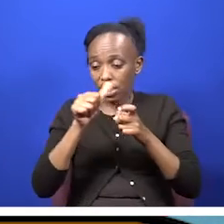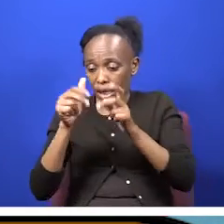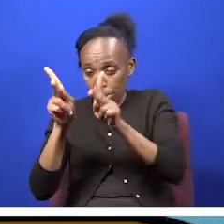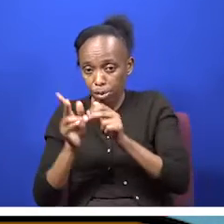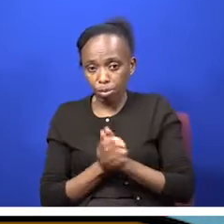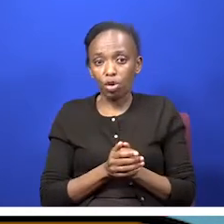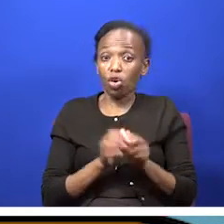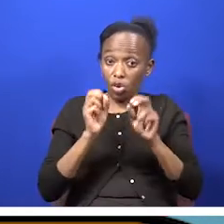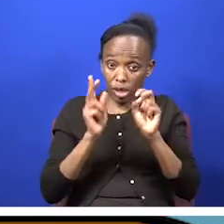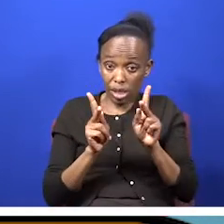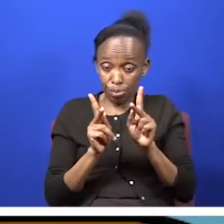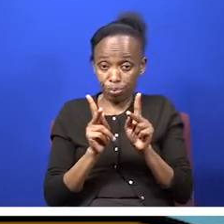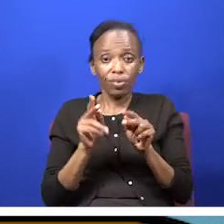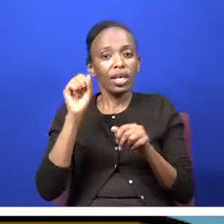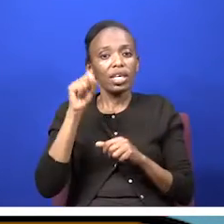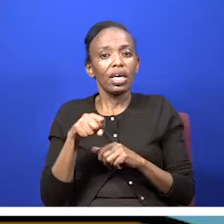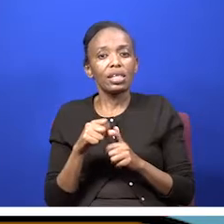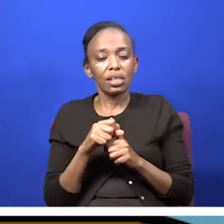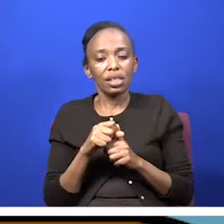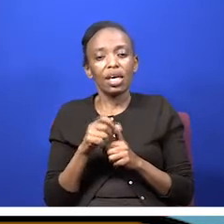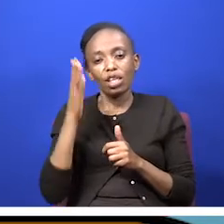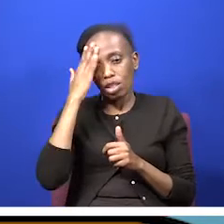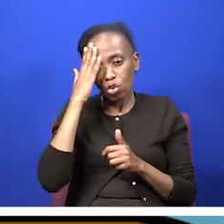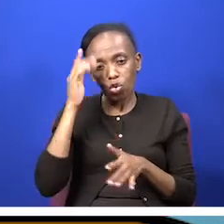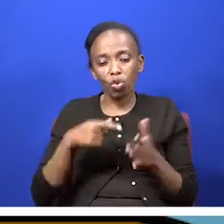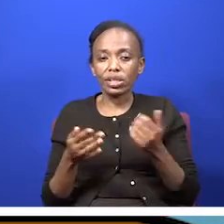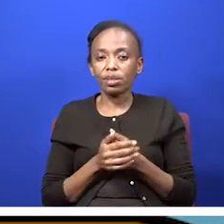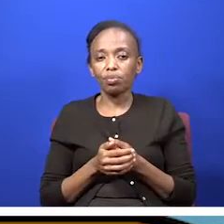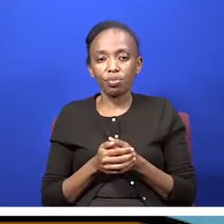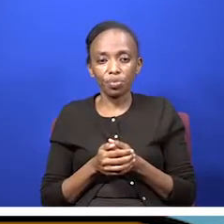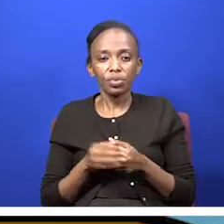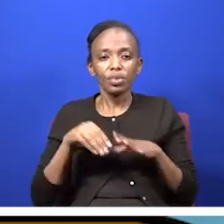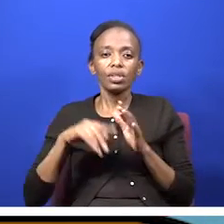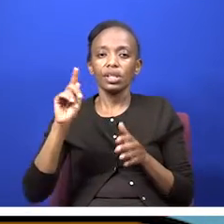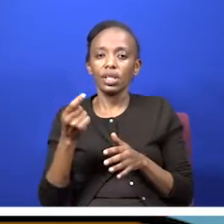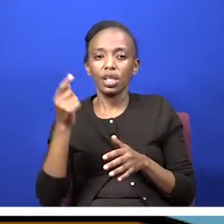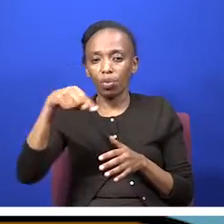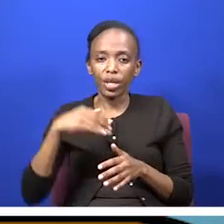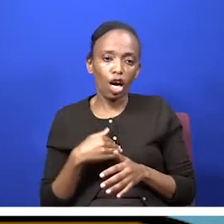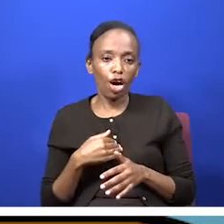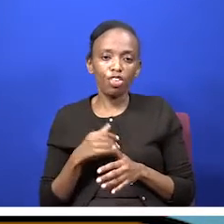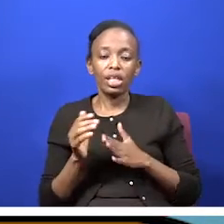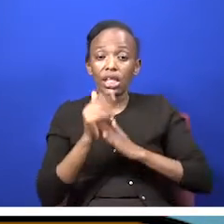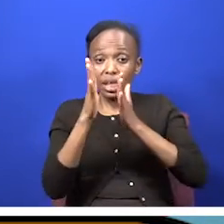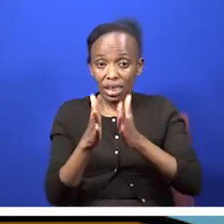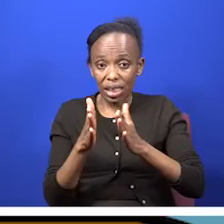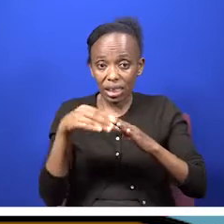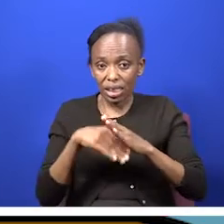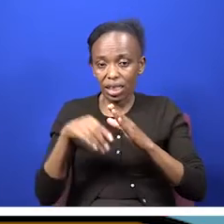manage people. Okay? Yes. And do you know what? In Kenya, we